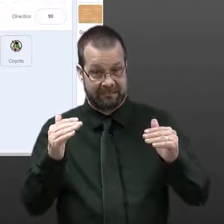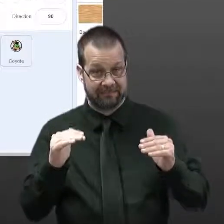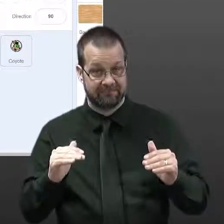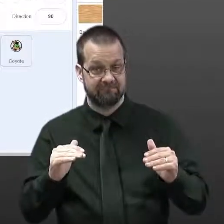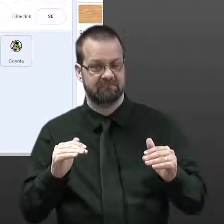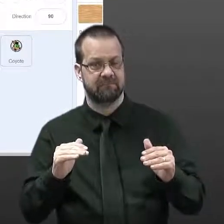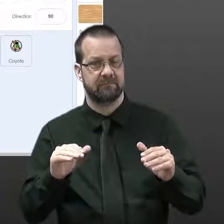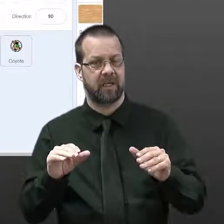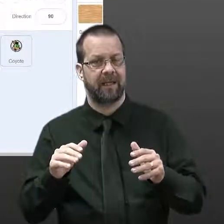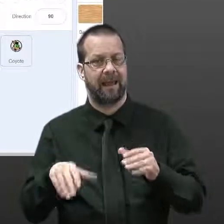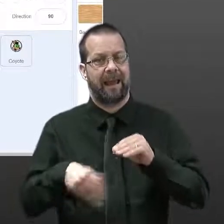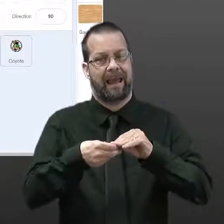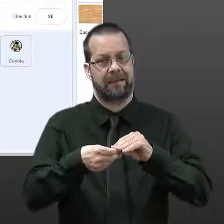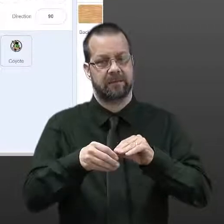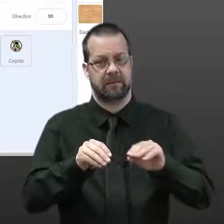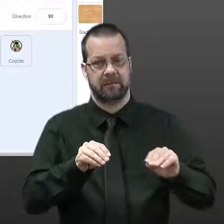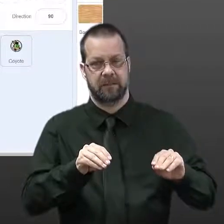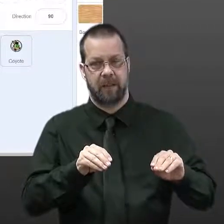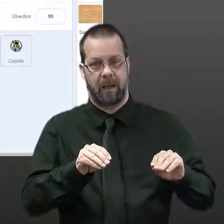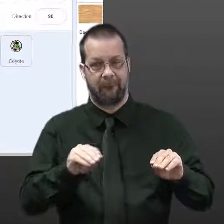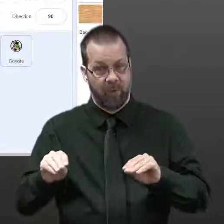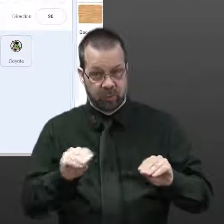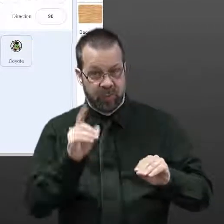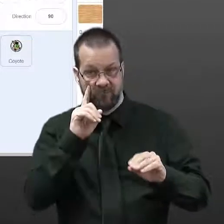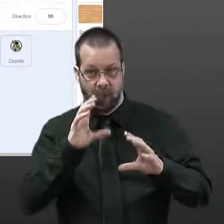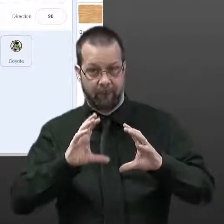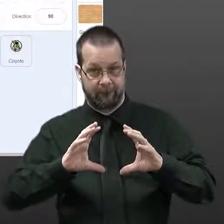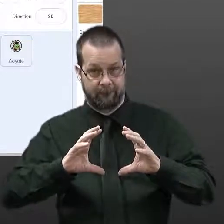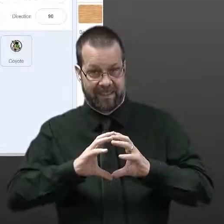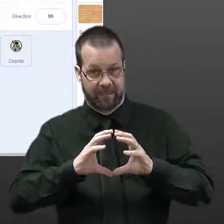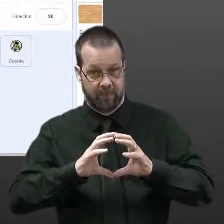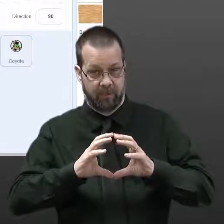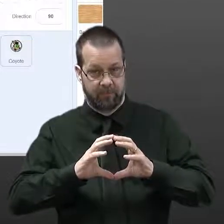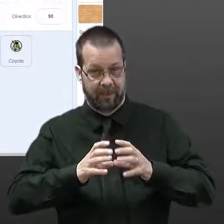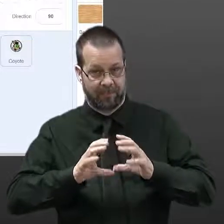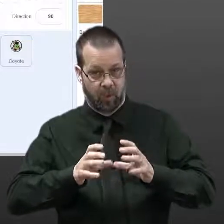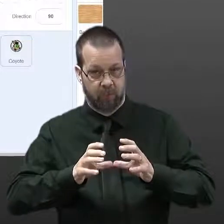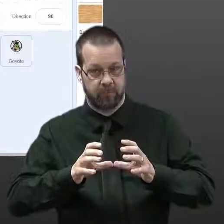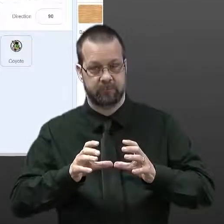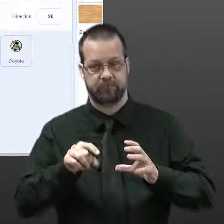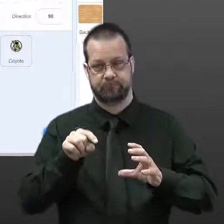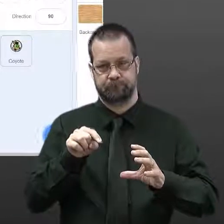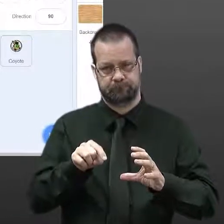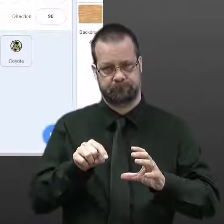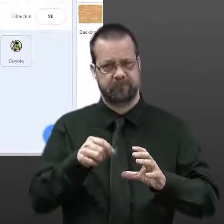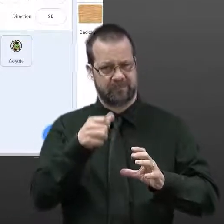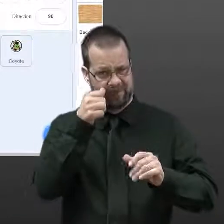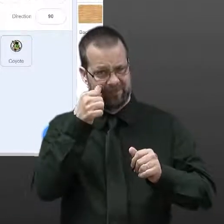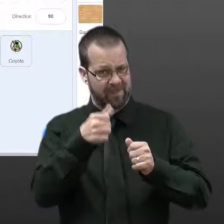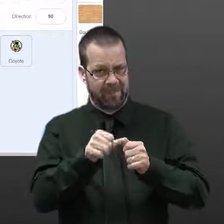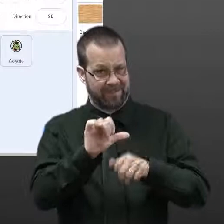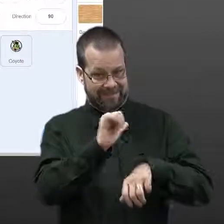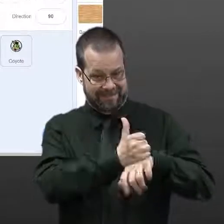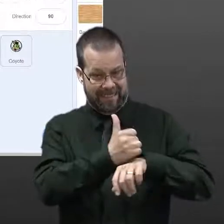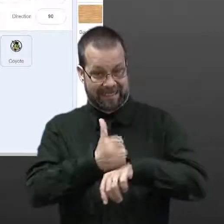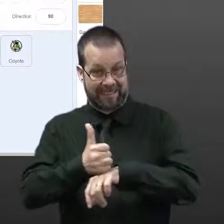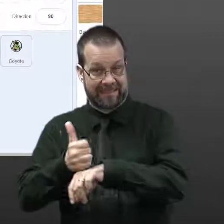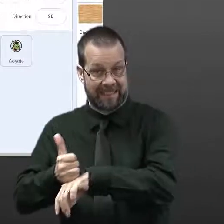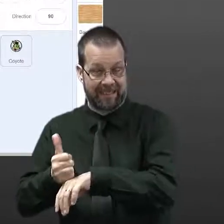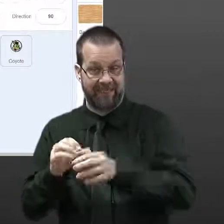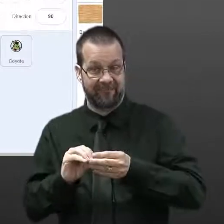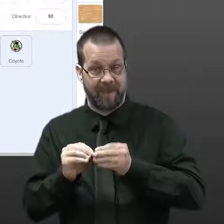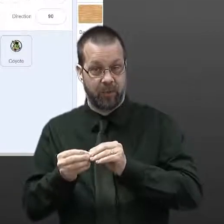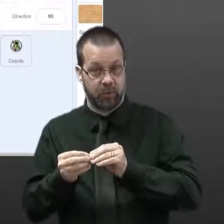to add in some motion for our basketball. Remember, all we're doing here is